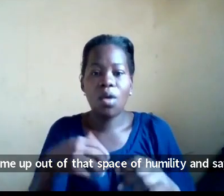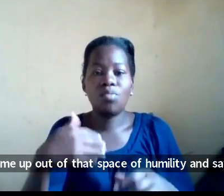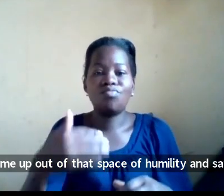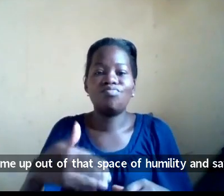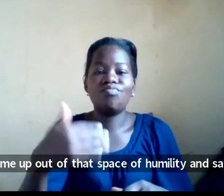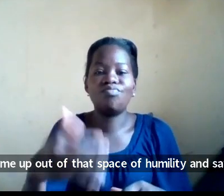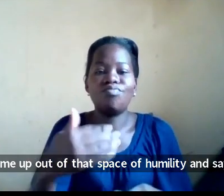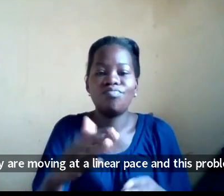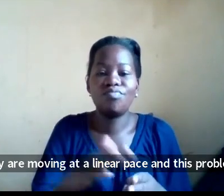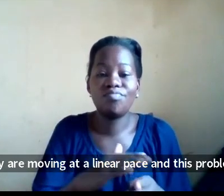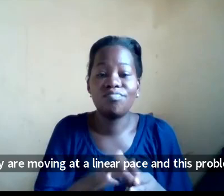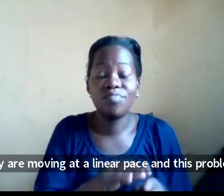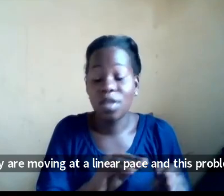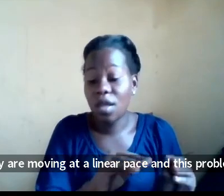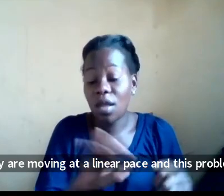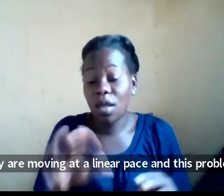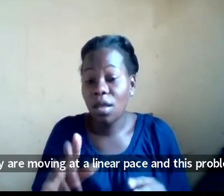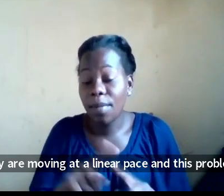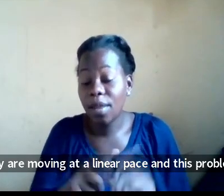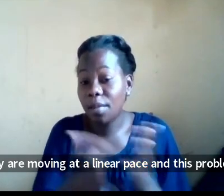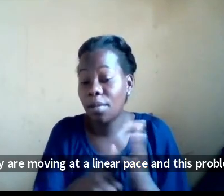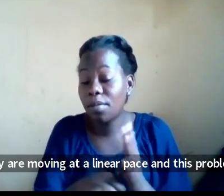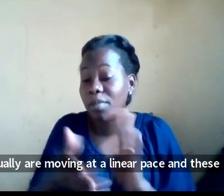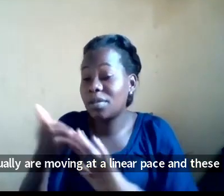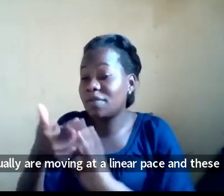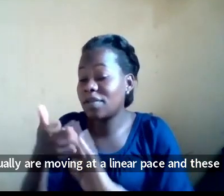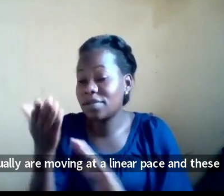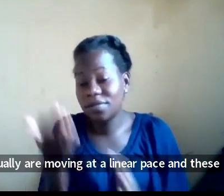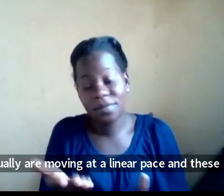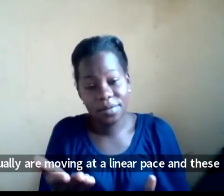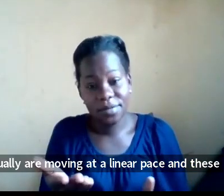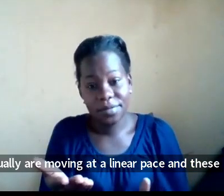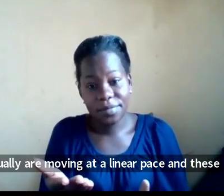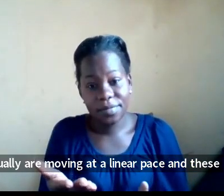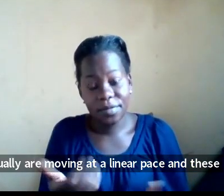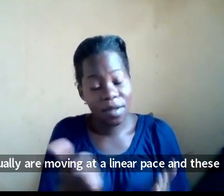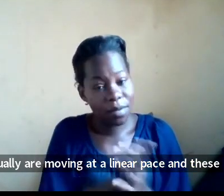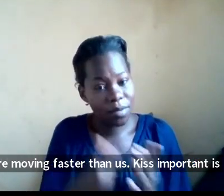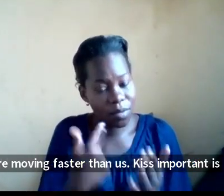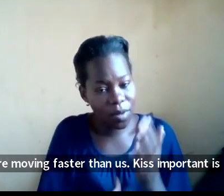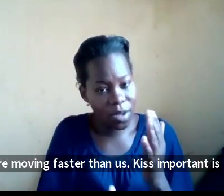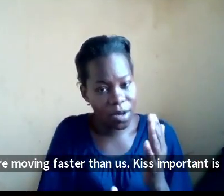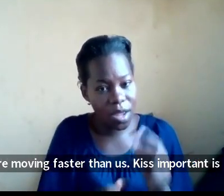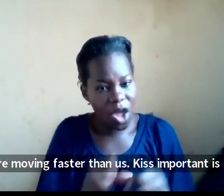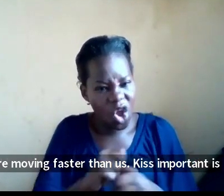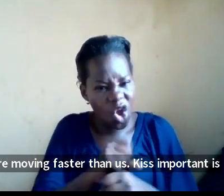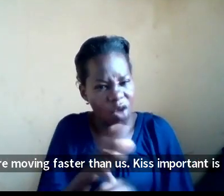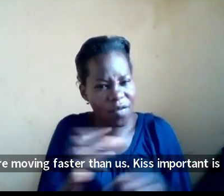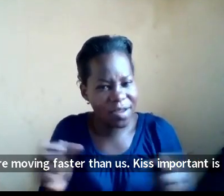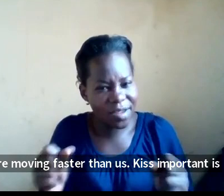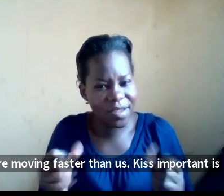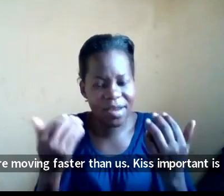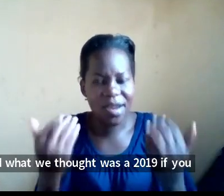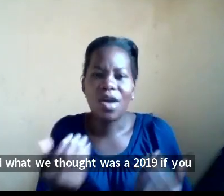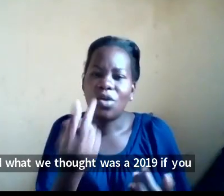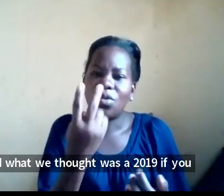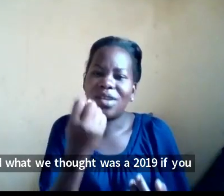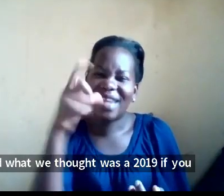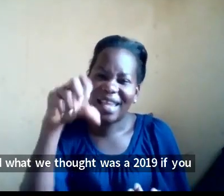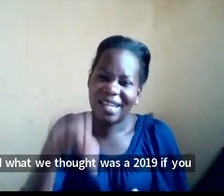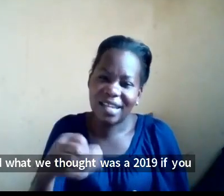pace, and these problems are moving faster than us. Case in point is COVID. What we thought was our 2019, if you had